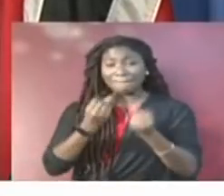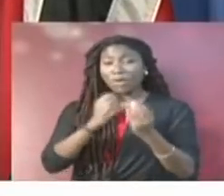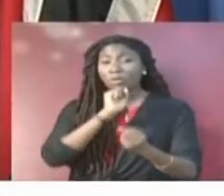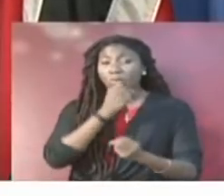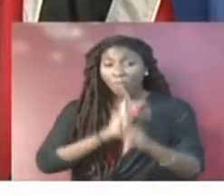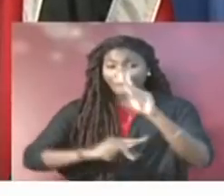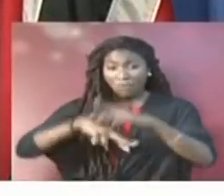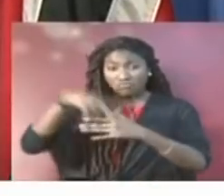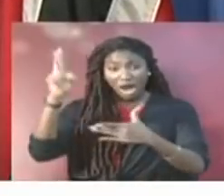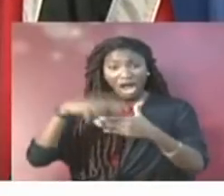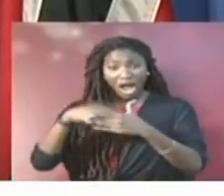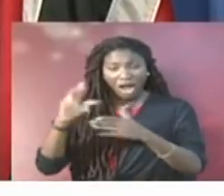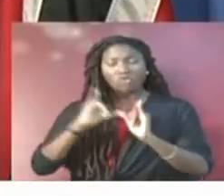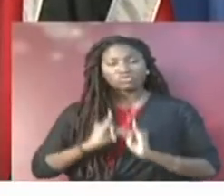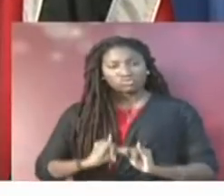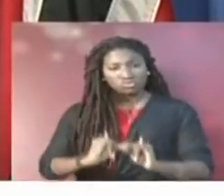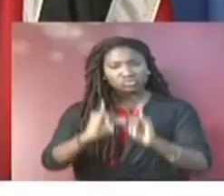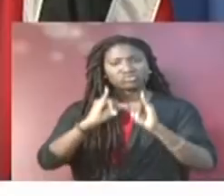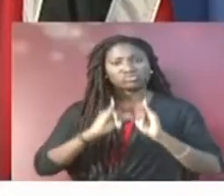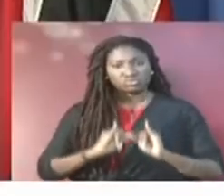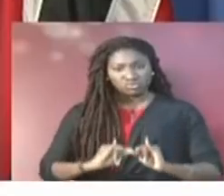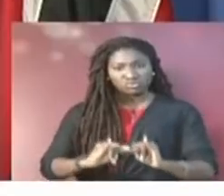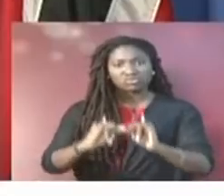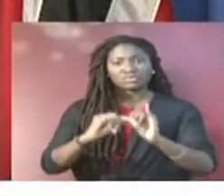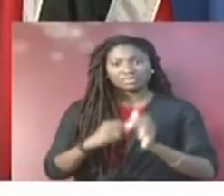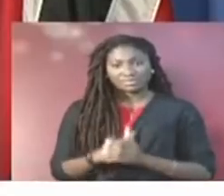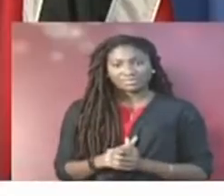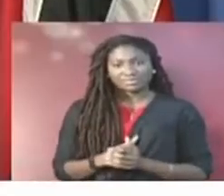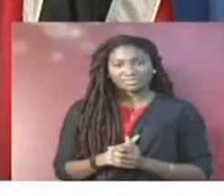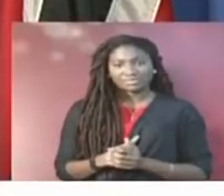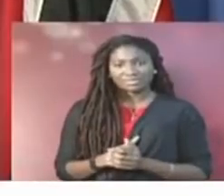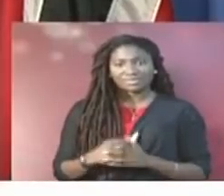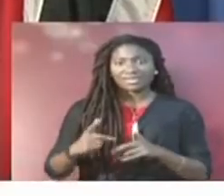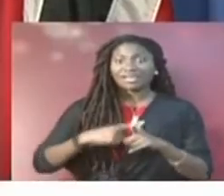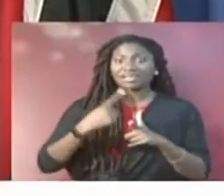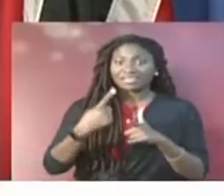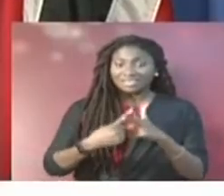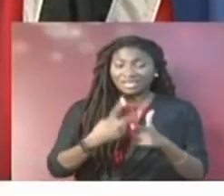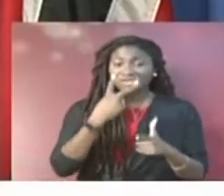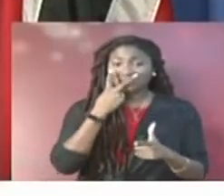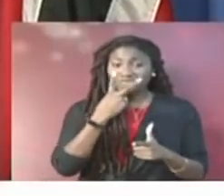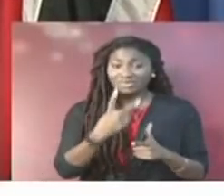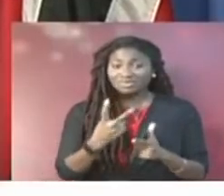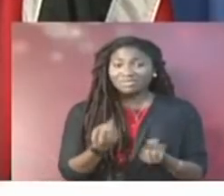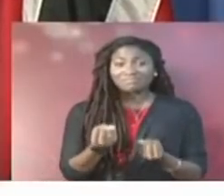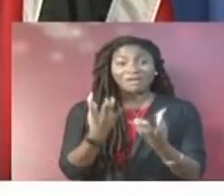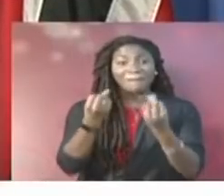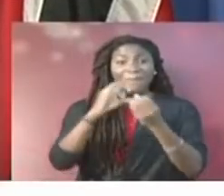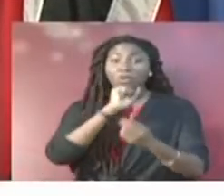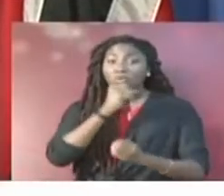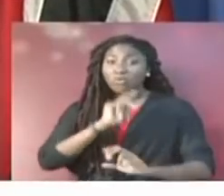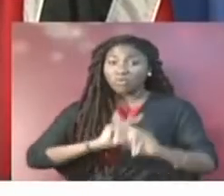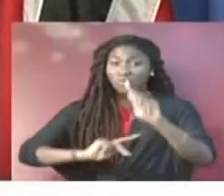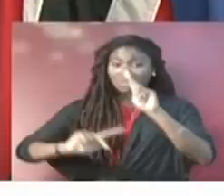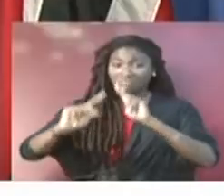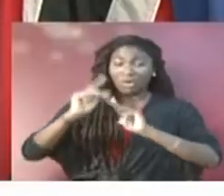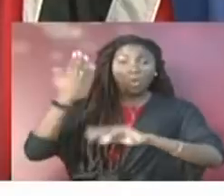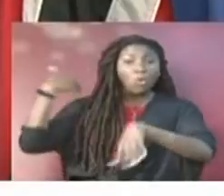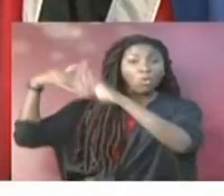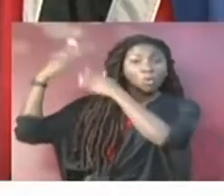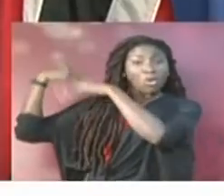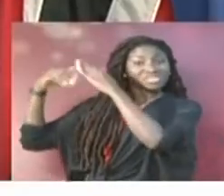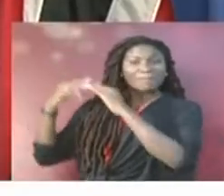government's work would have seen how quickly that number has grown to 107,000. Not too long ago, it